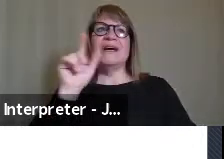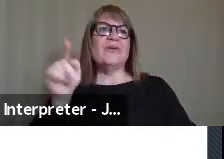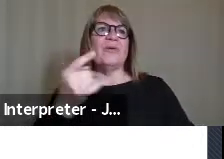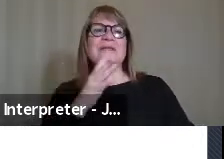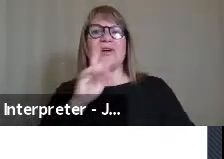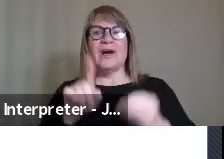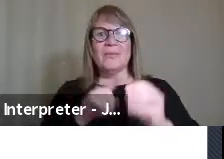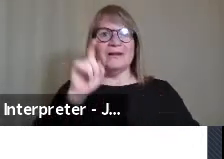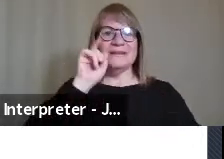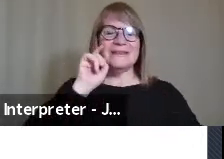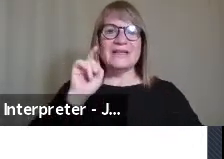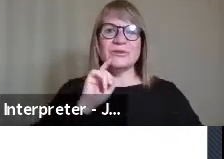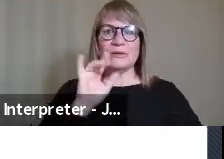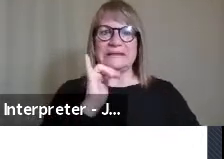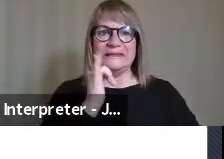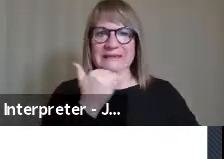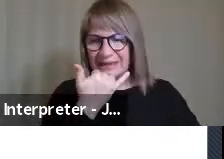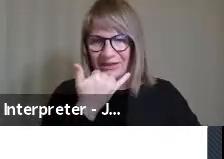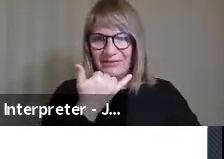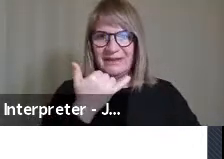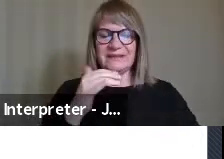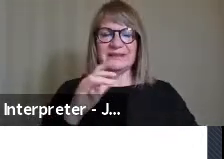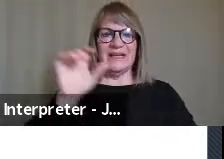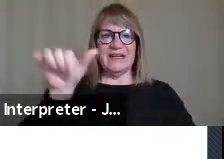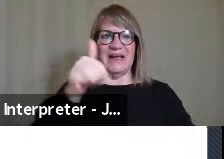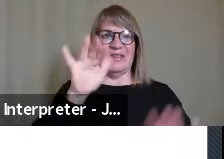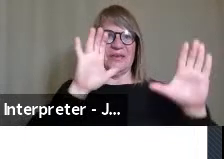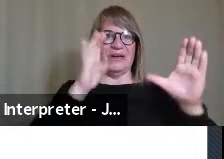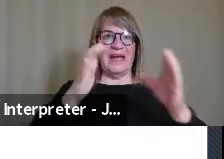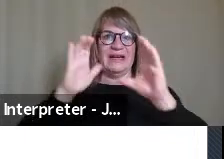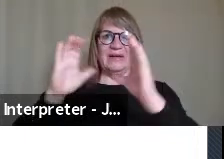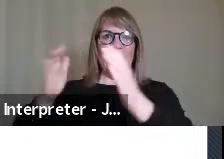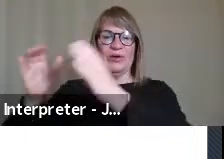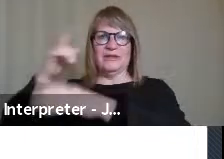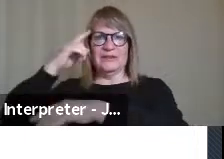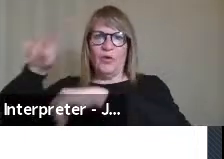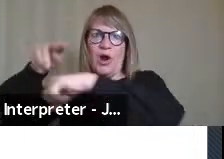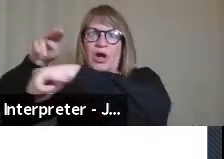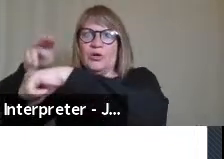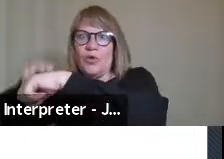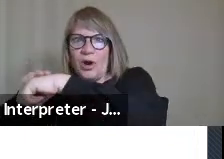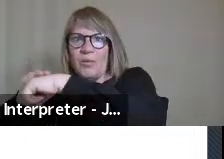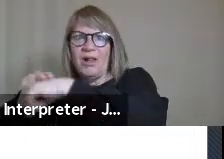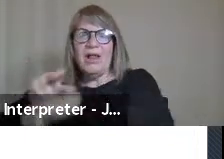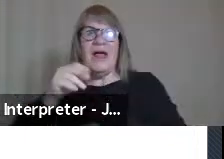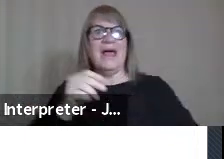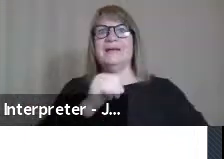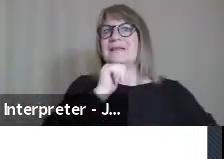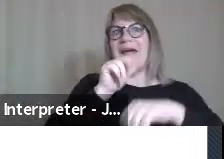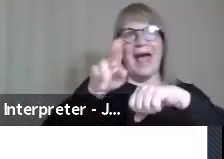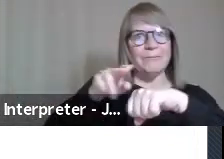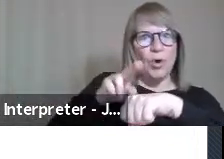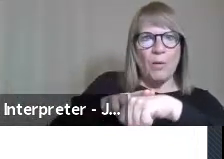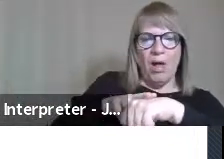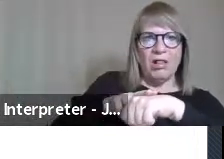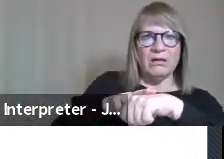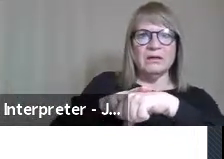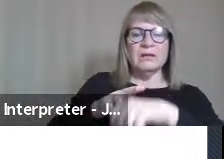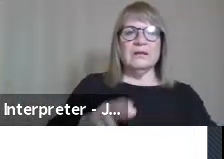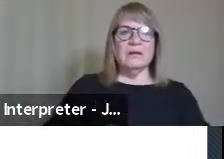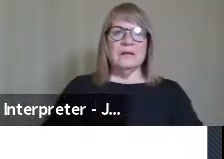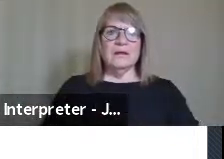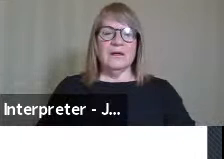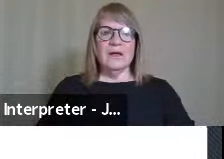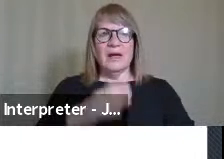uh you know normative categories of normal and abnormal and that often uh can erase the